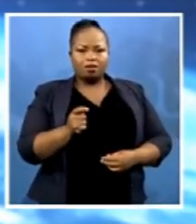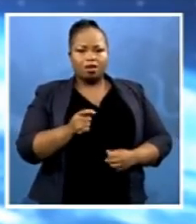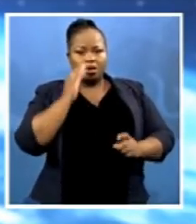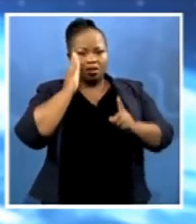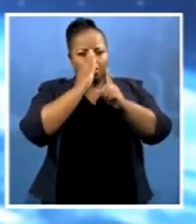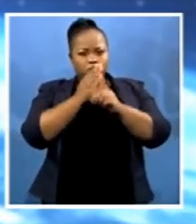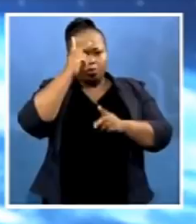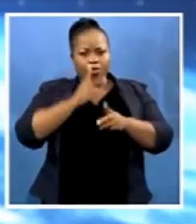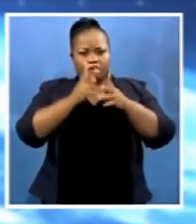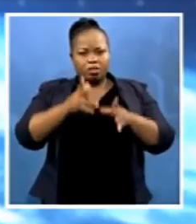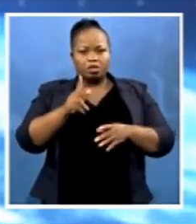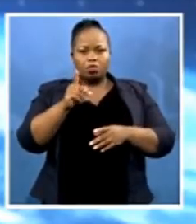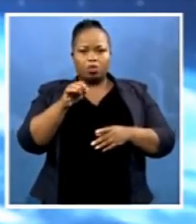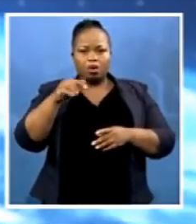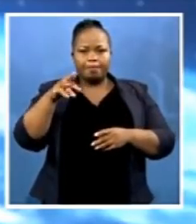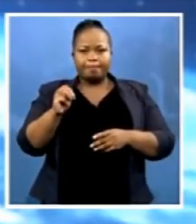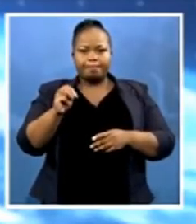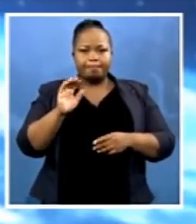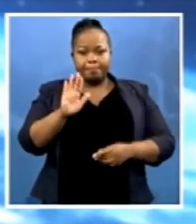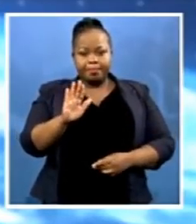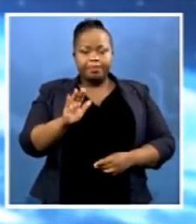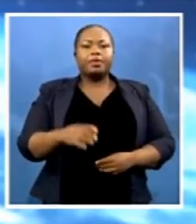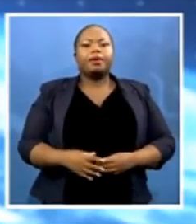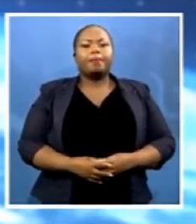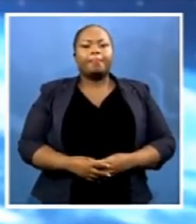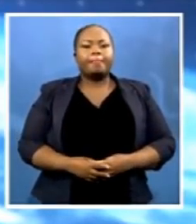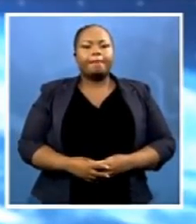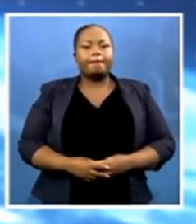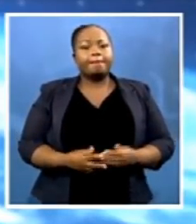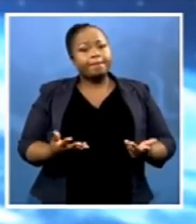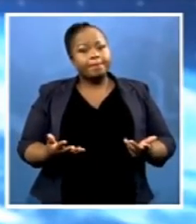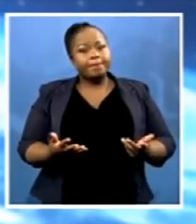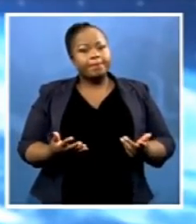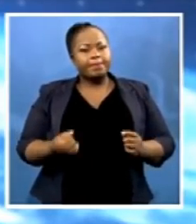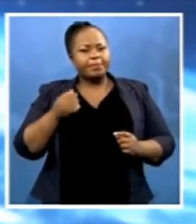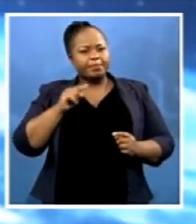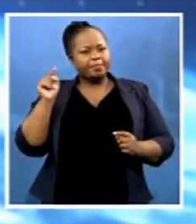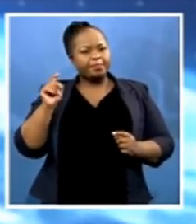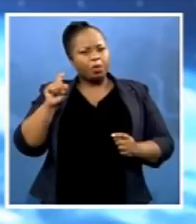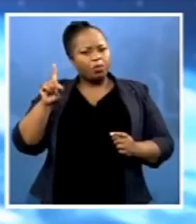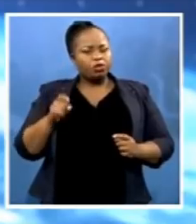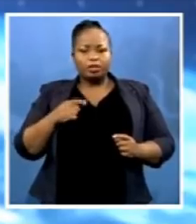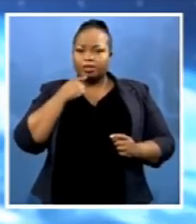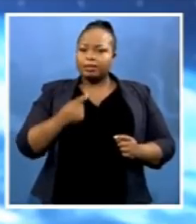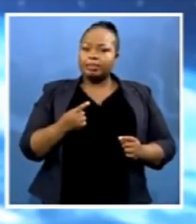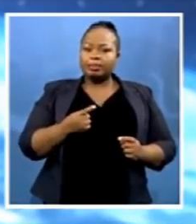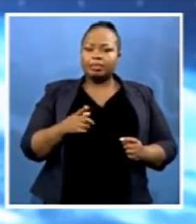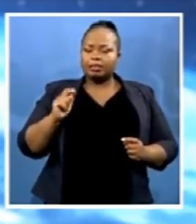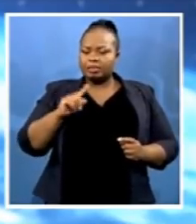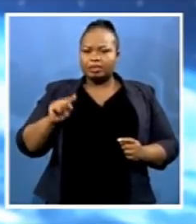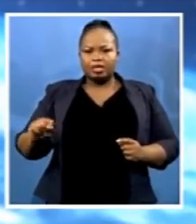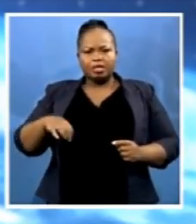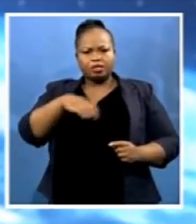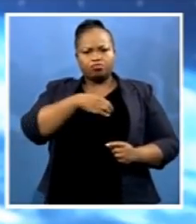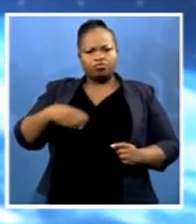Ghana. Alphonse Shundu asks, he says, Tanzania's president asked his Ministry of Health to